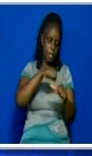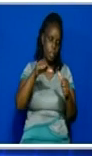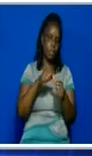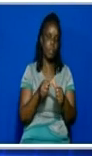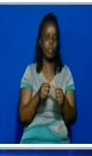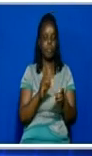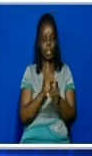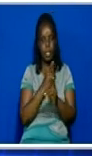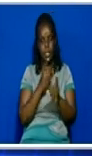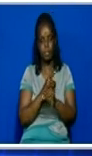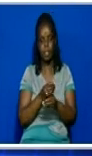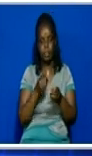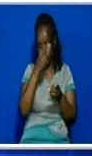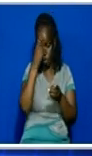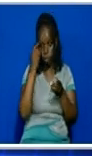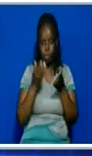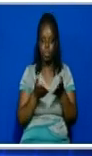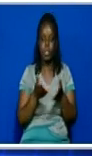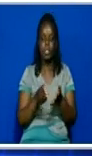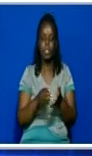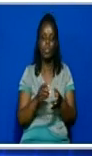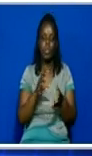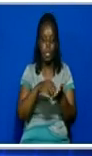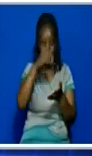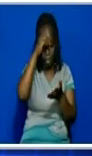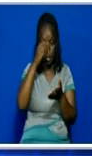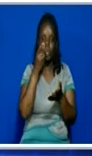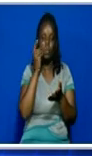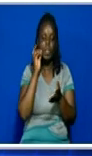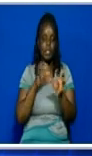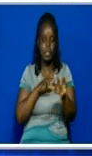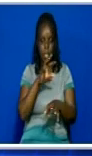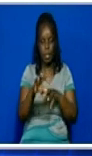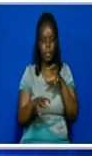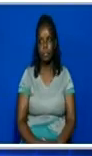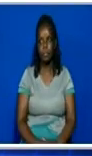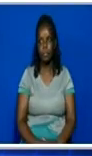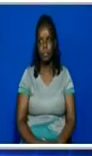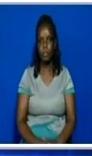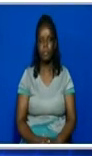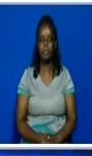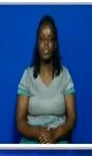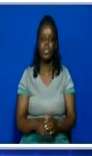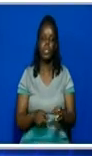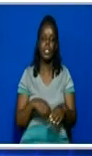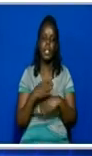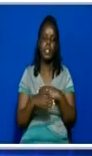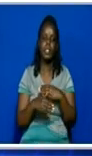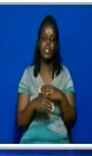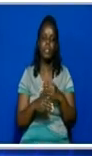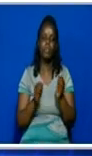little twist, because today we are on domestic animals. Quite an interesting topic. Moving on,